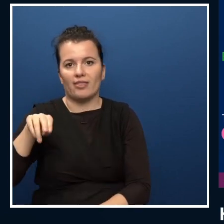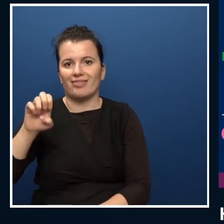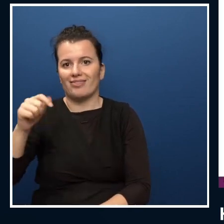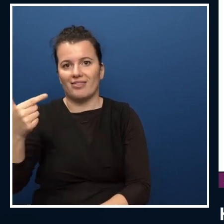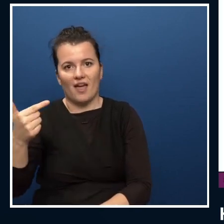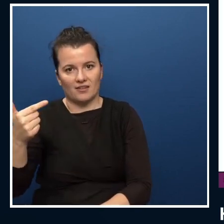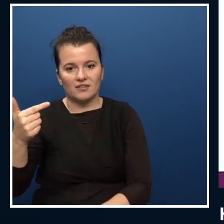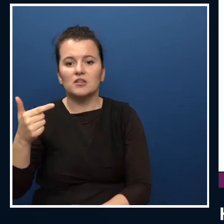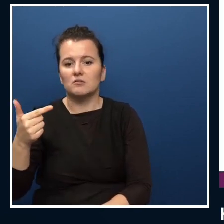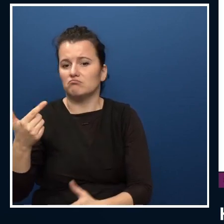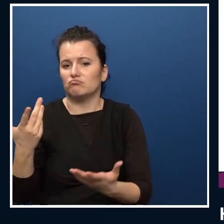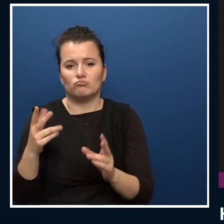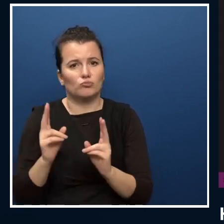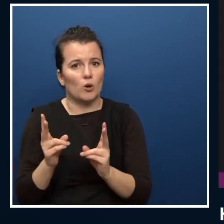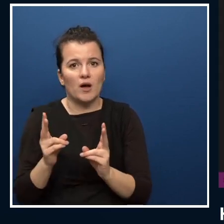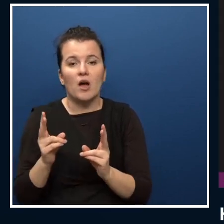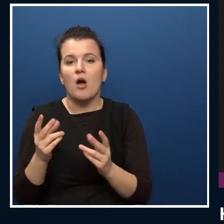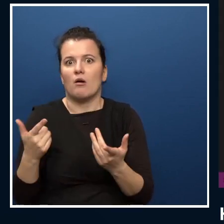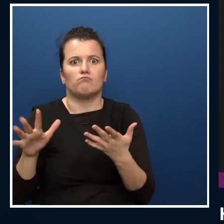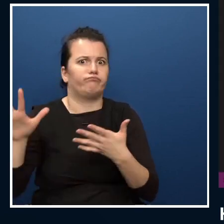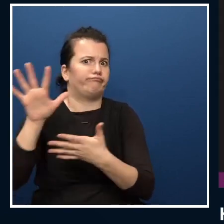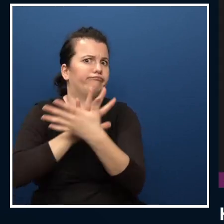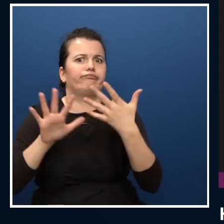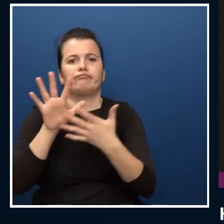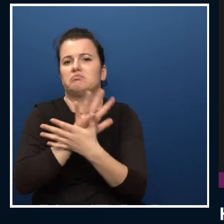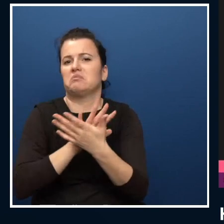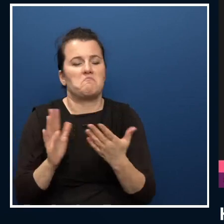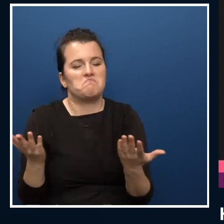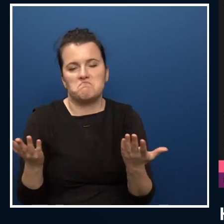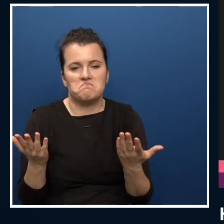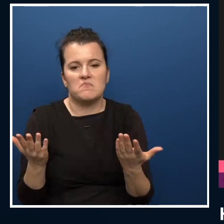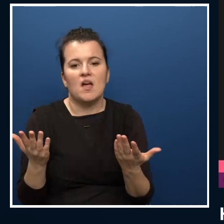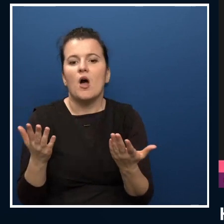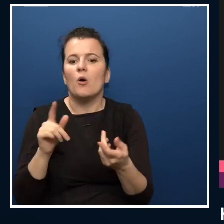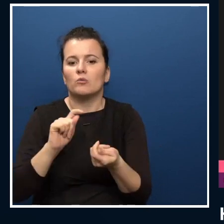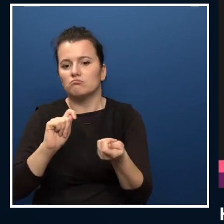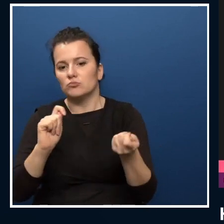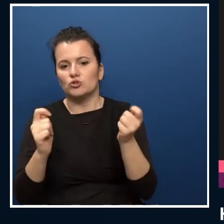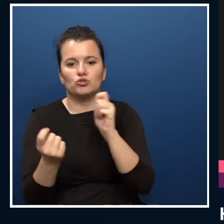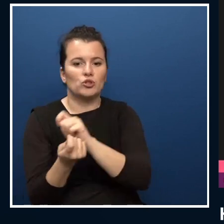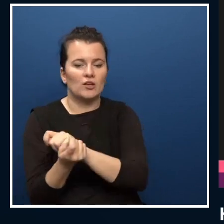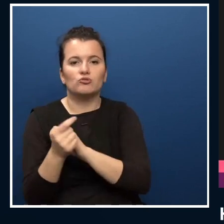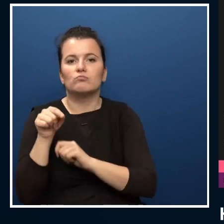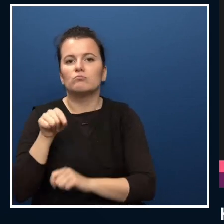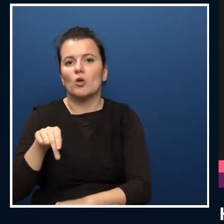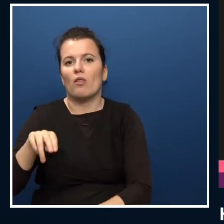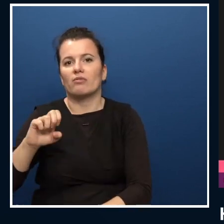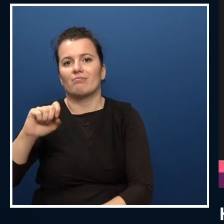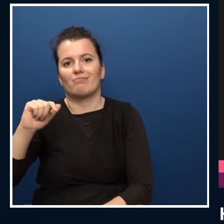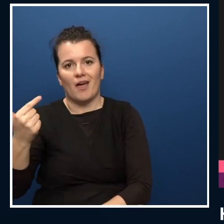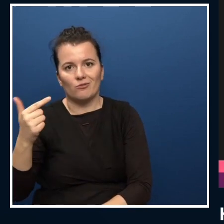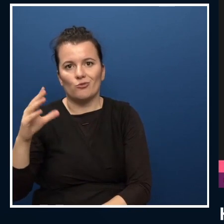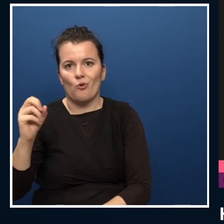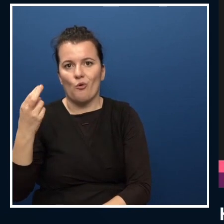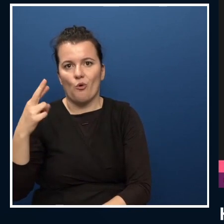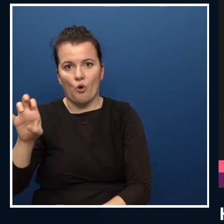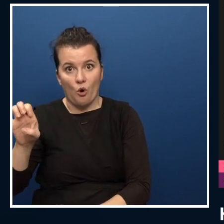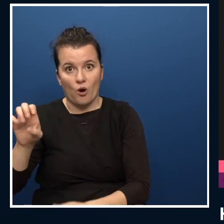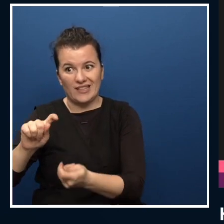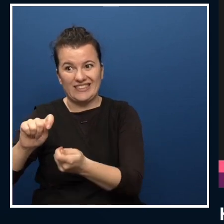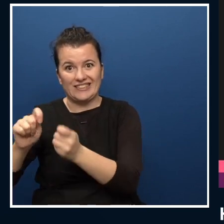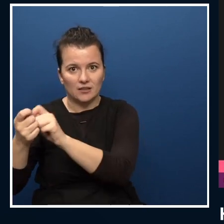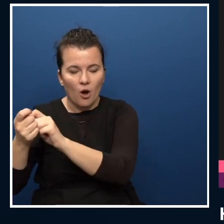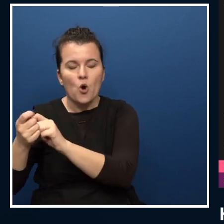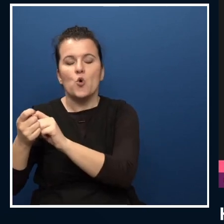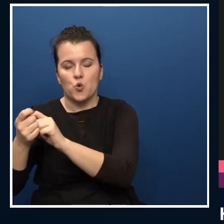anything complicated, moving it over to .NET Core was fairly trivial. Where things got interesting